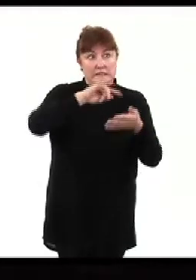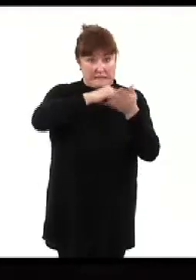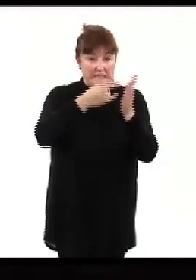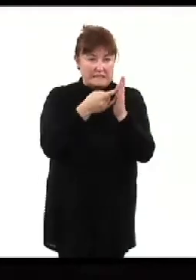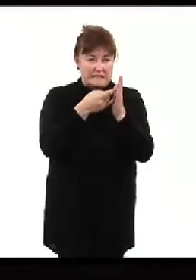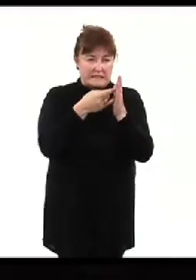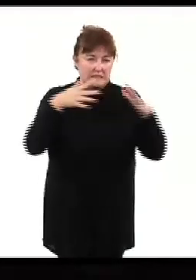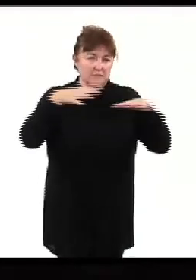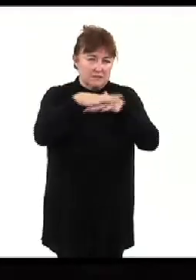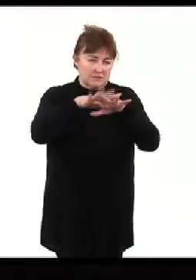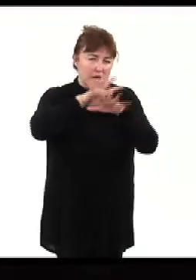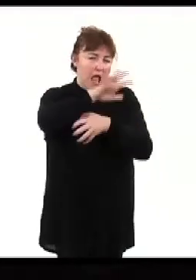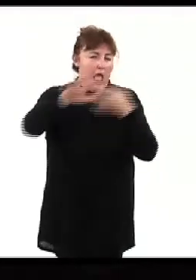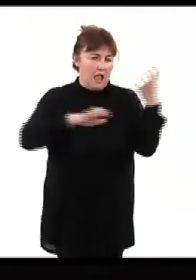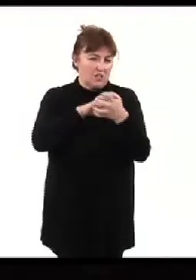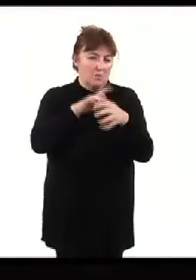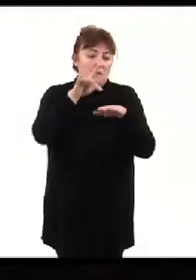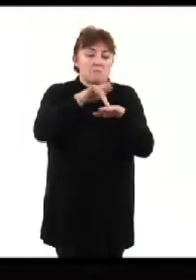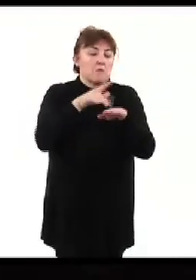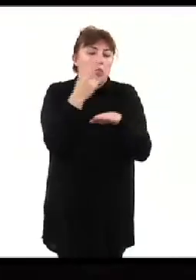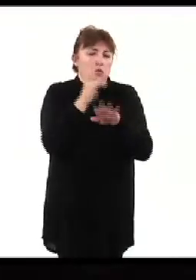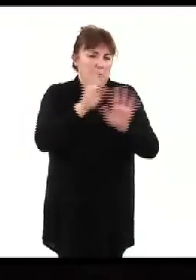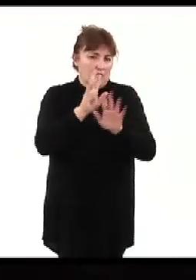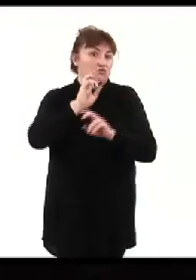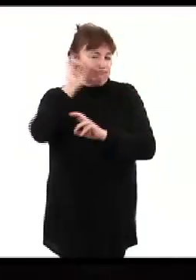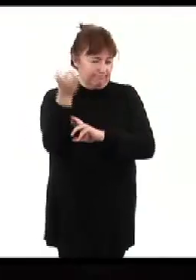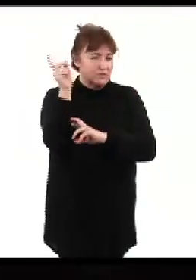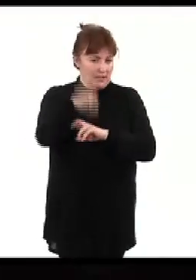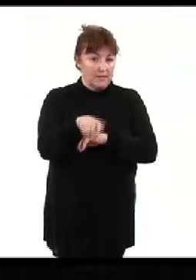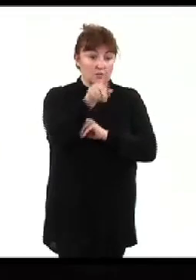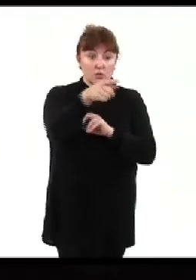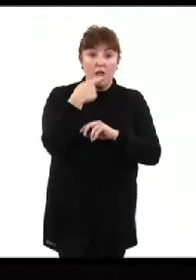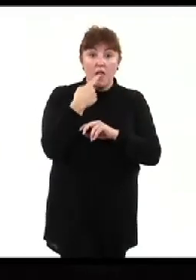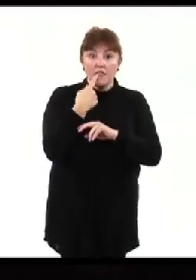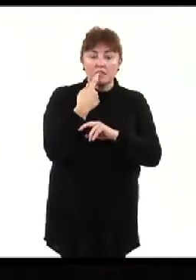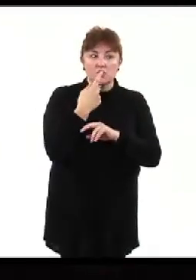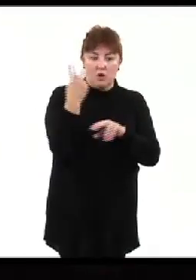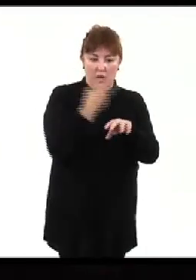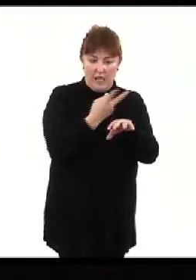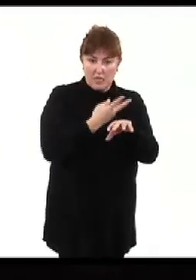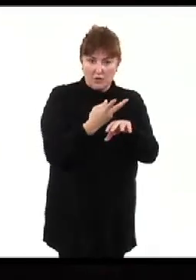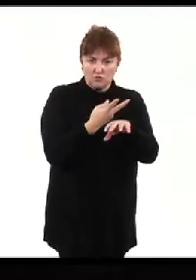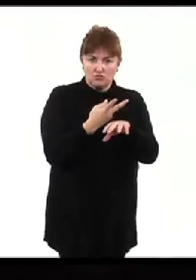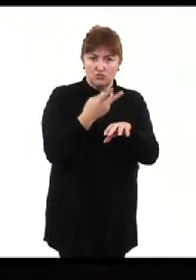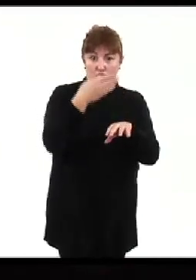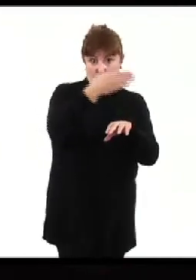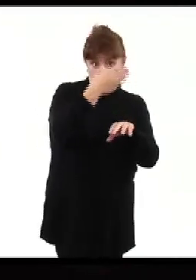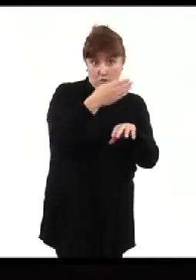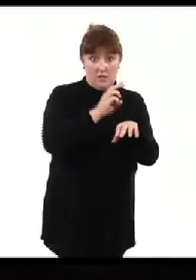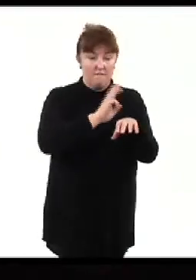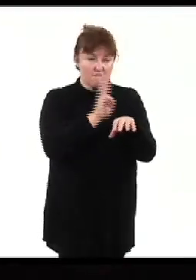at more complicated distributed networks rather than simple areas. And you talked about the fact